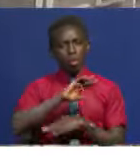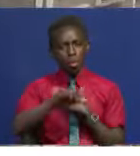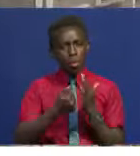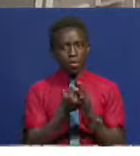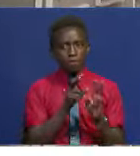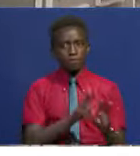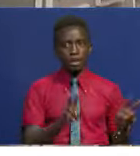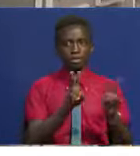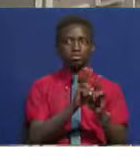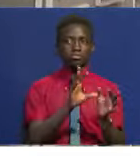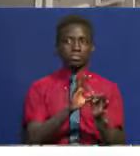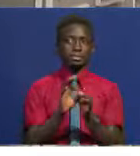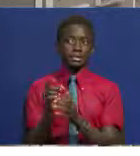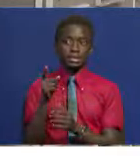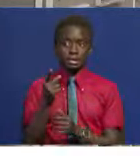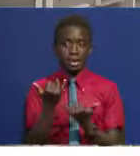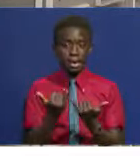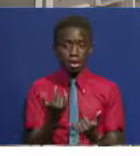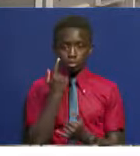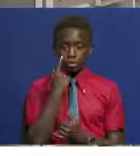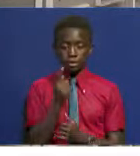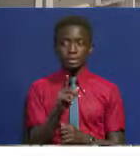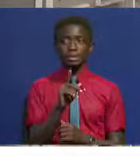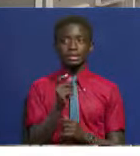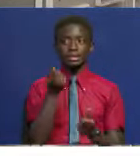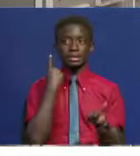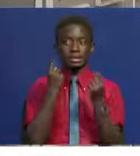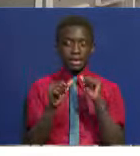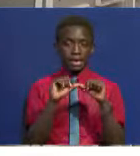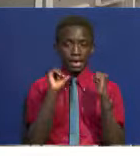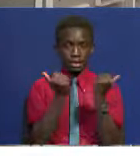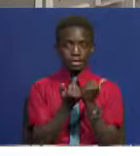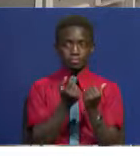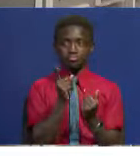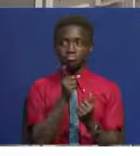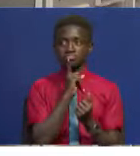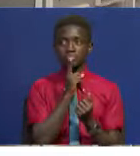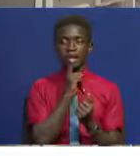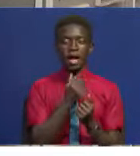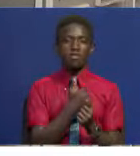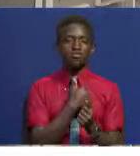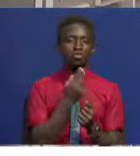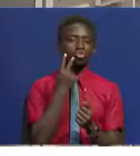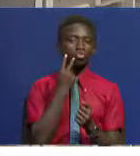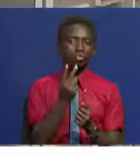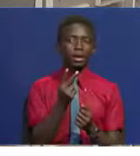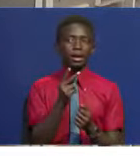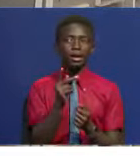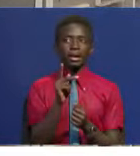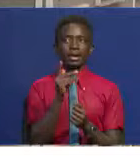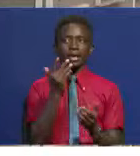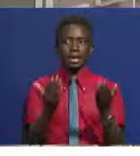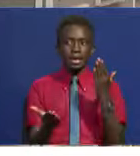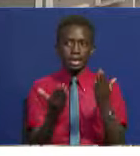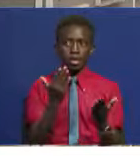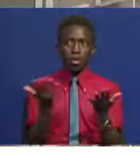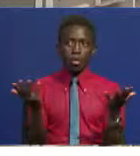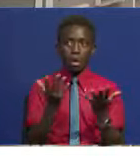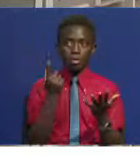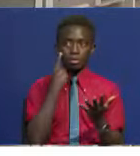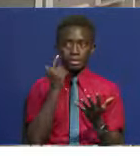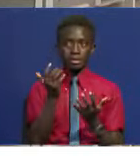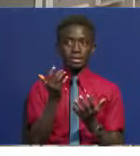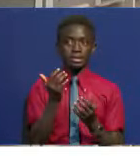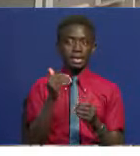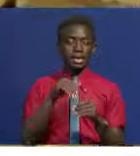farmers. This comes as the tea agency refuted claims that it holds 200 million kilos of unsold tea at its warehouses, distorting